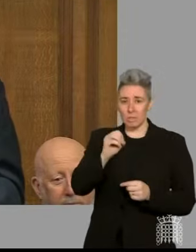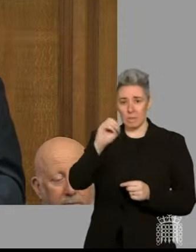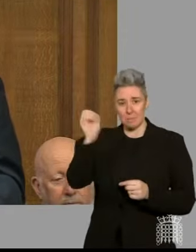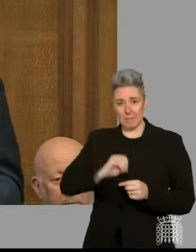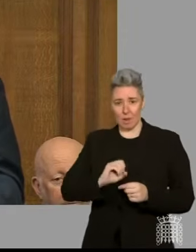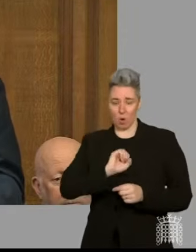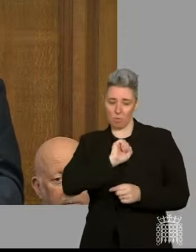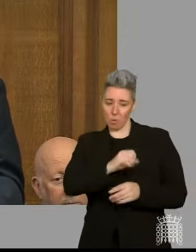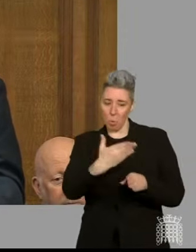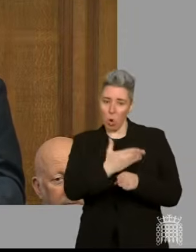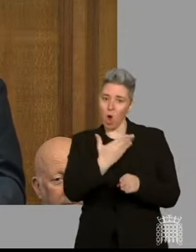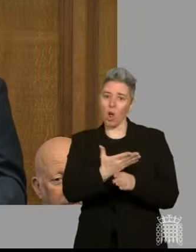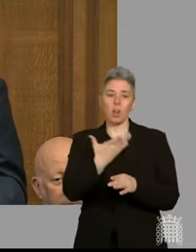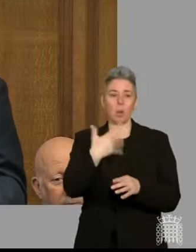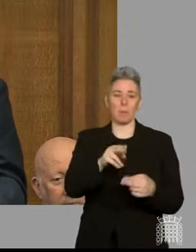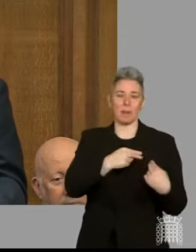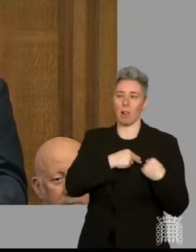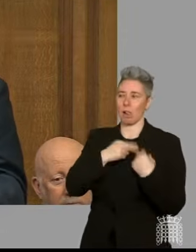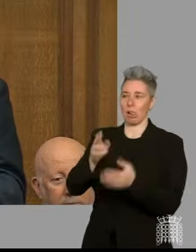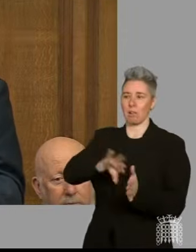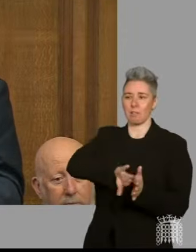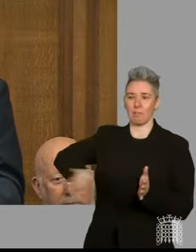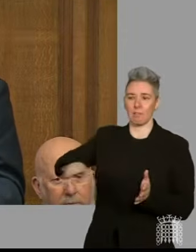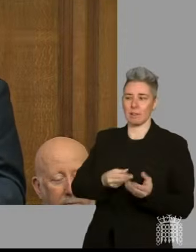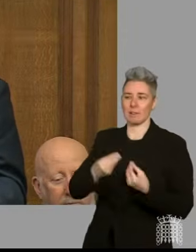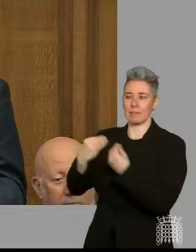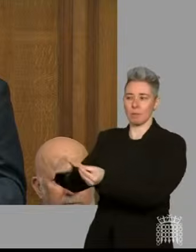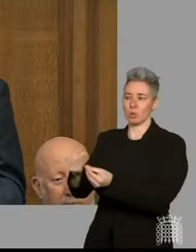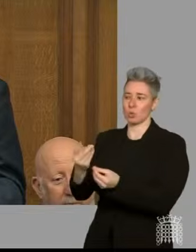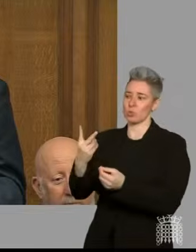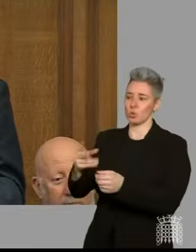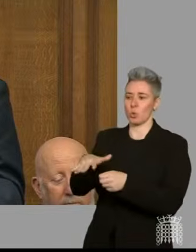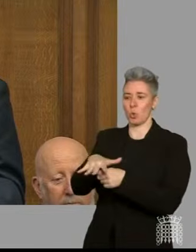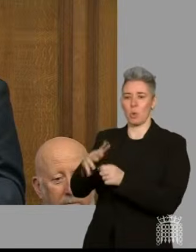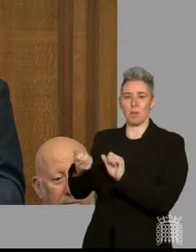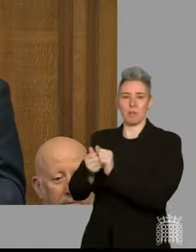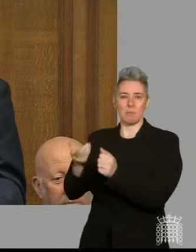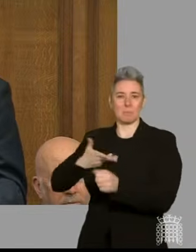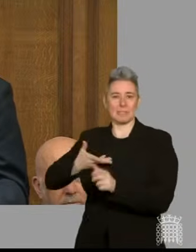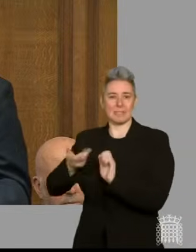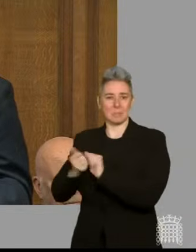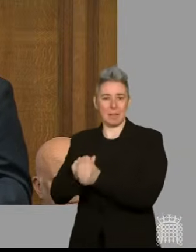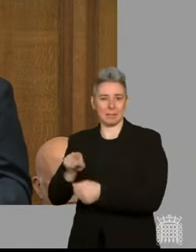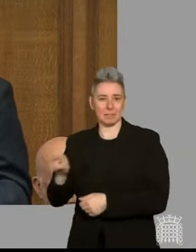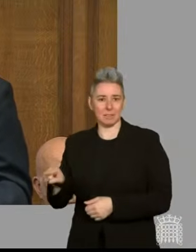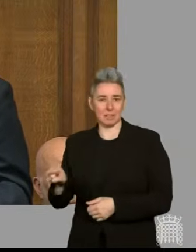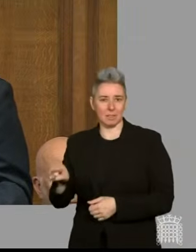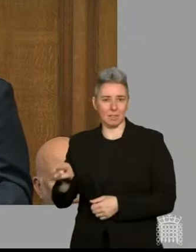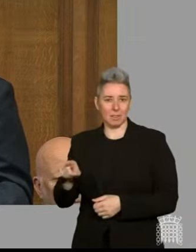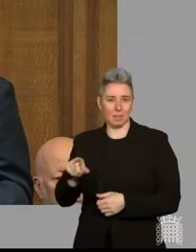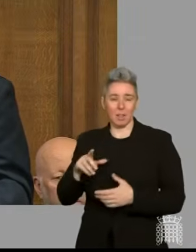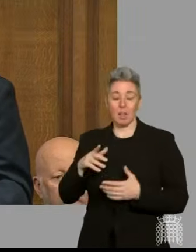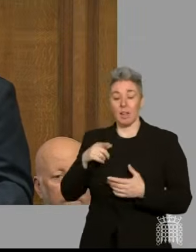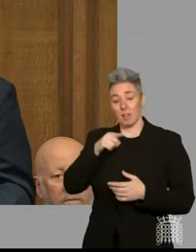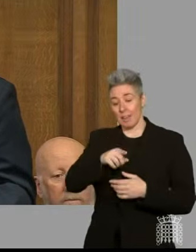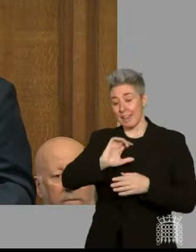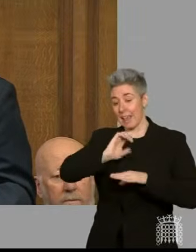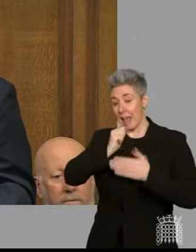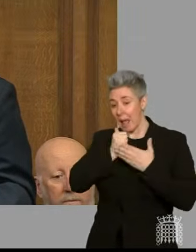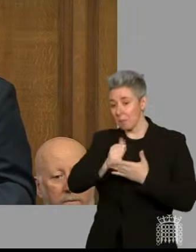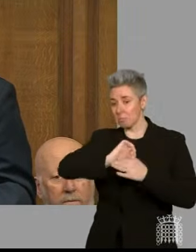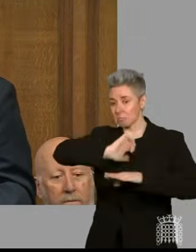mates. Mr Gibson, who helped establish the Local Development Corporation, describes it